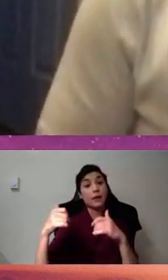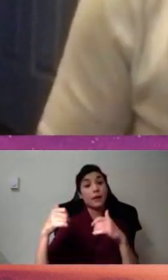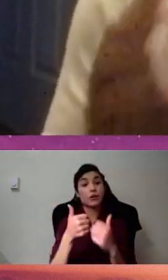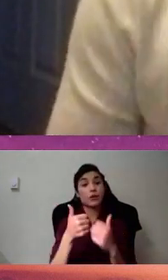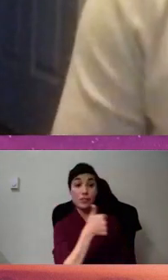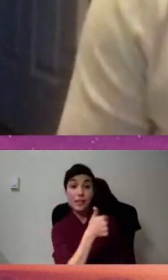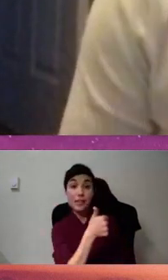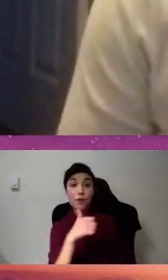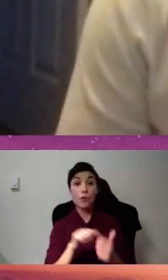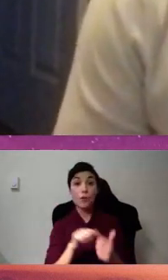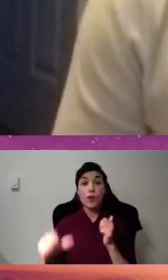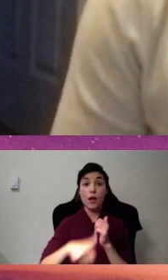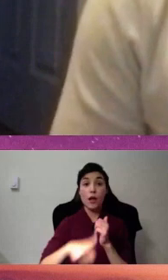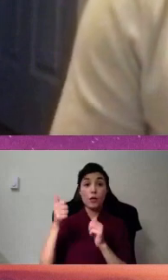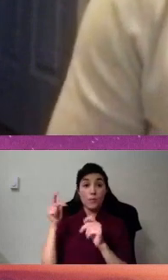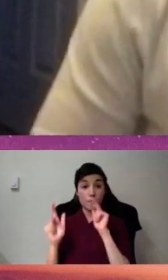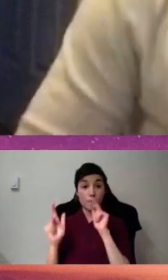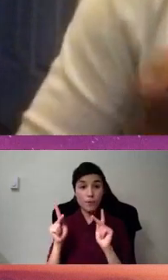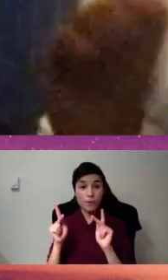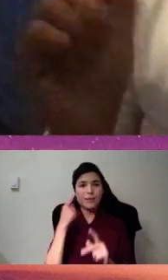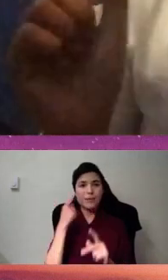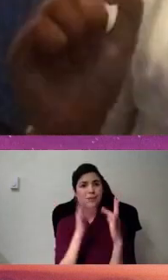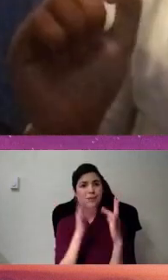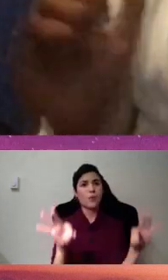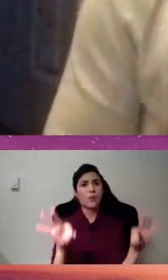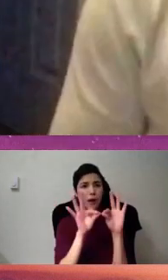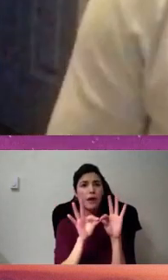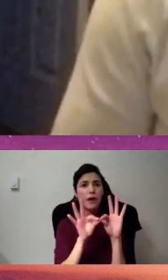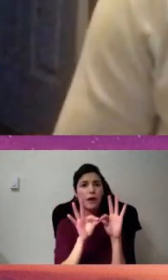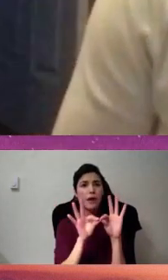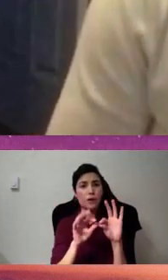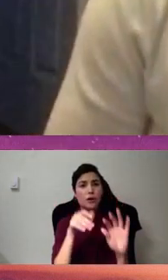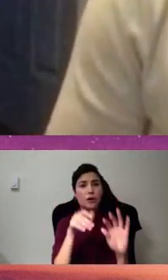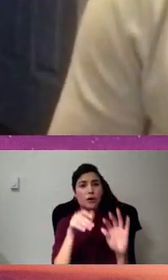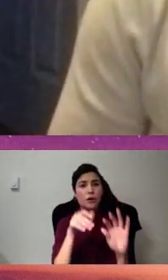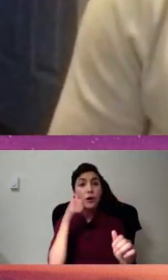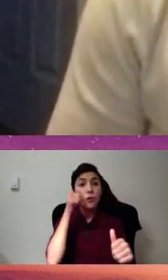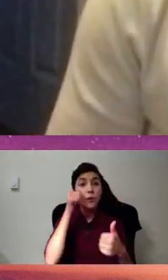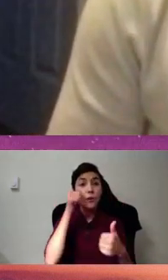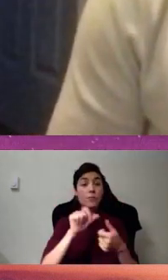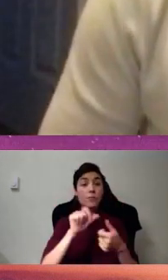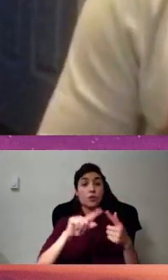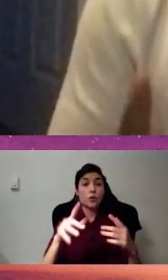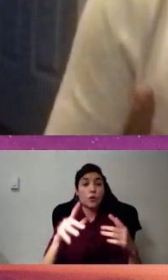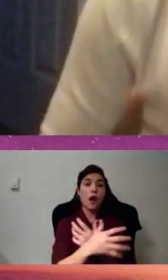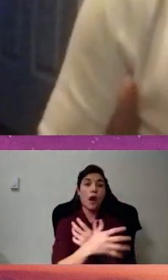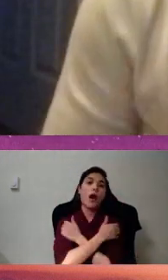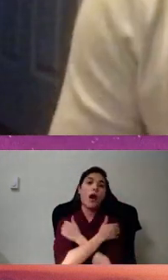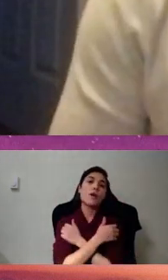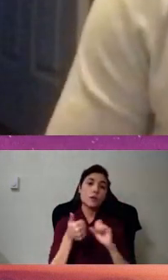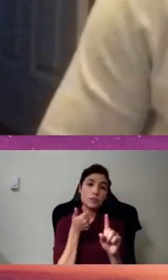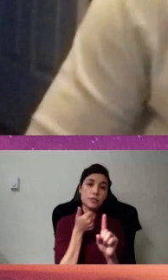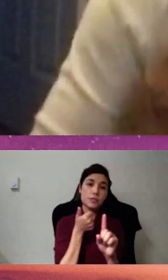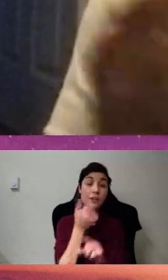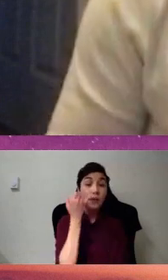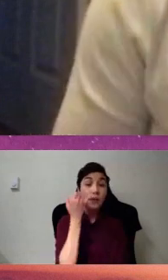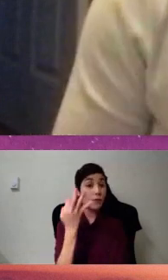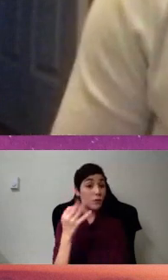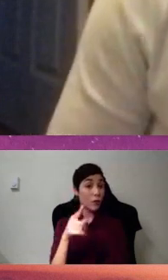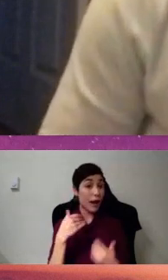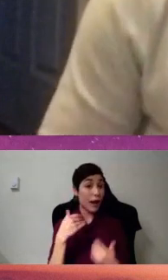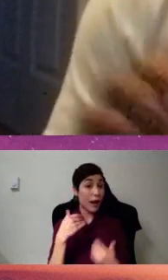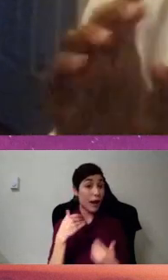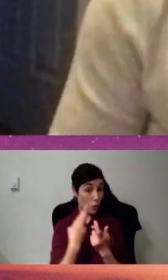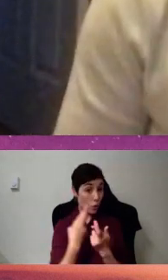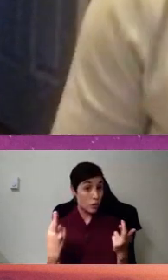really important. You know, remember to hug yourself and to, if you have the resources, I would really, you know, suggest therapy. I know it's